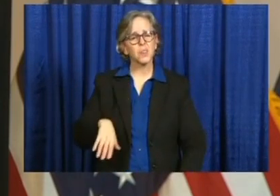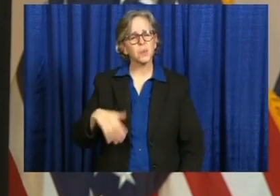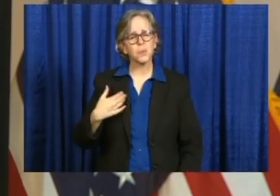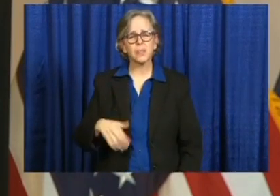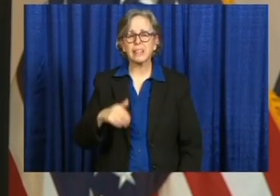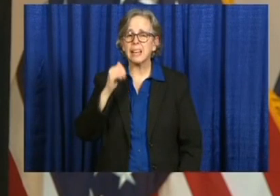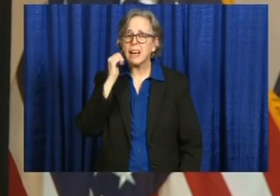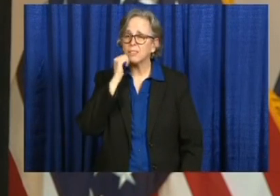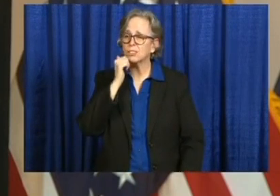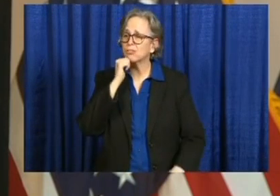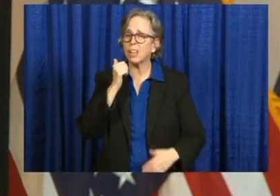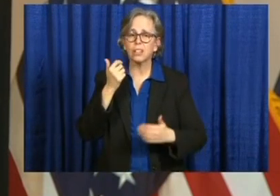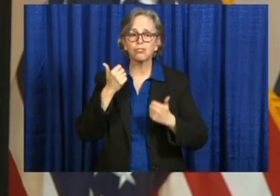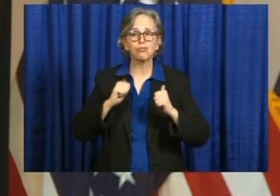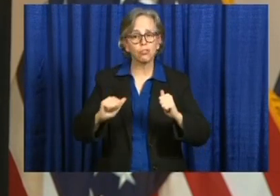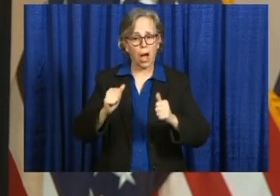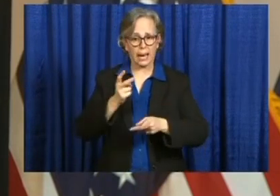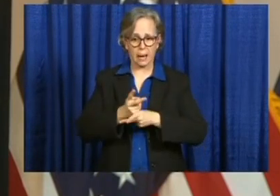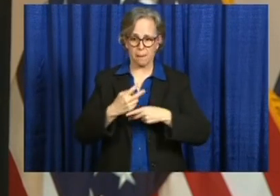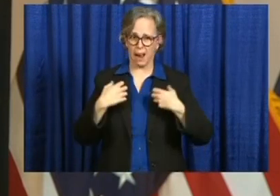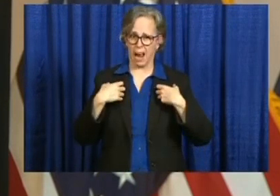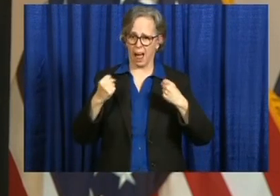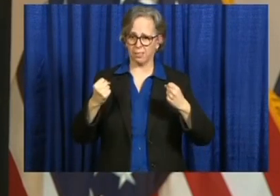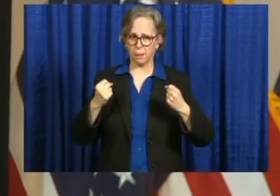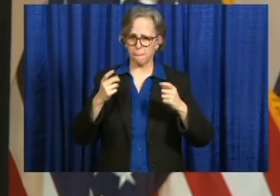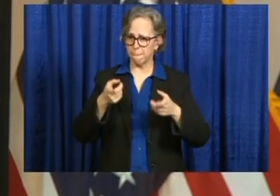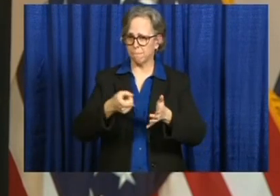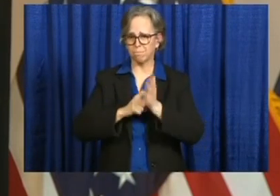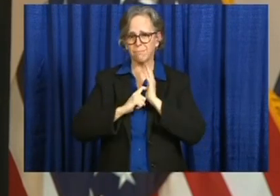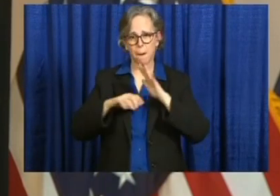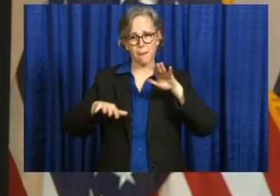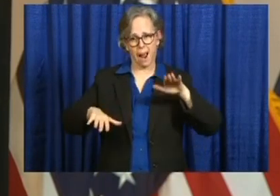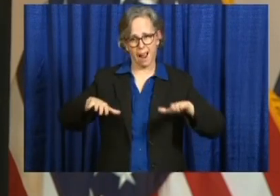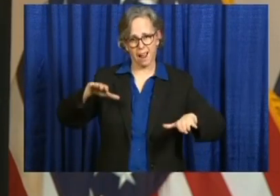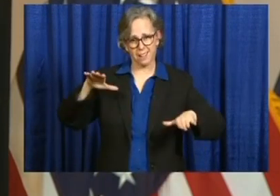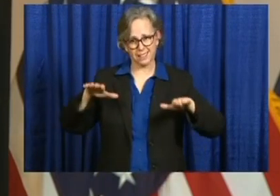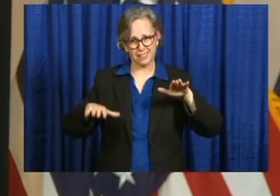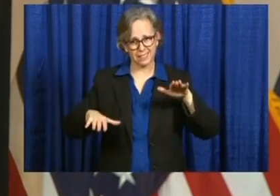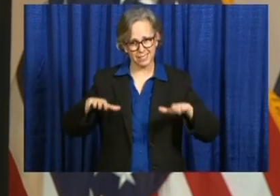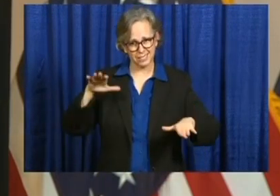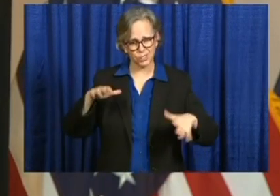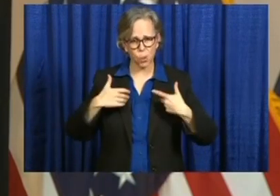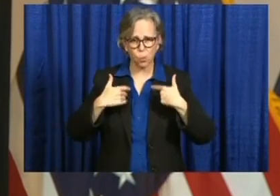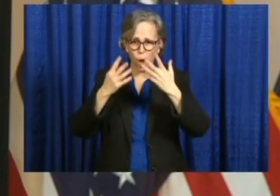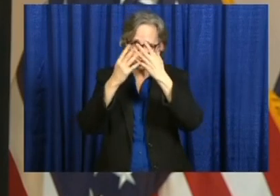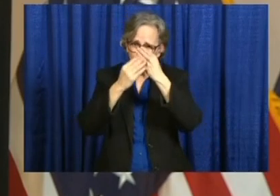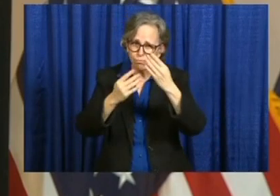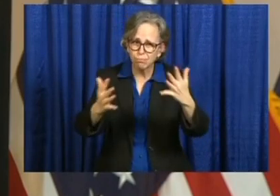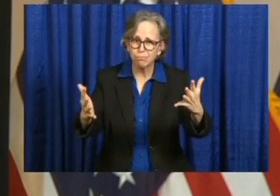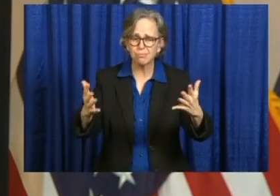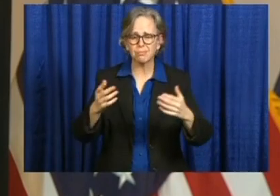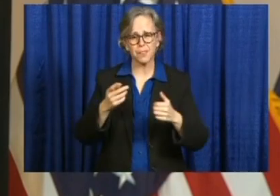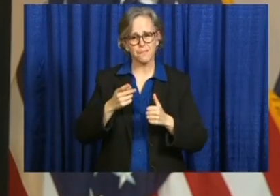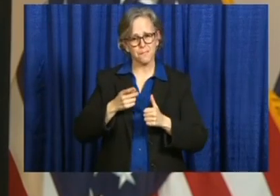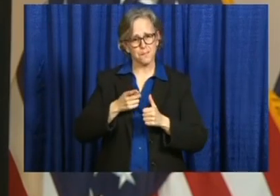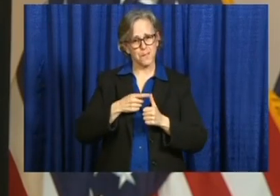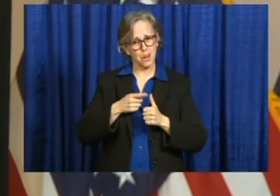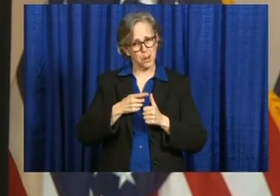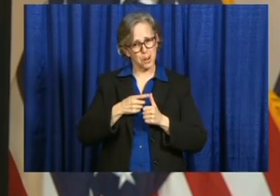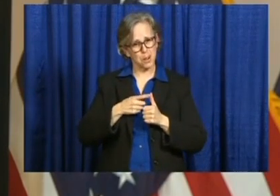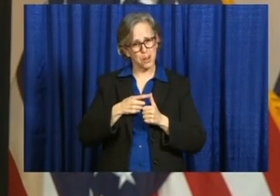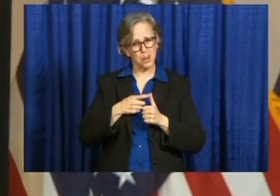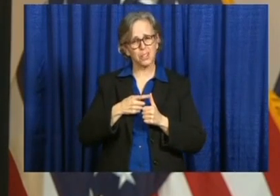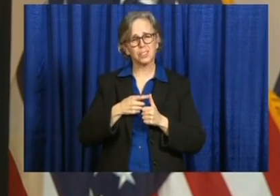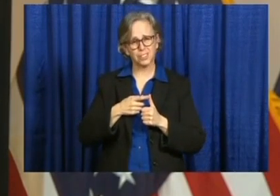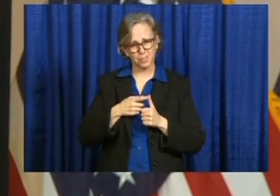for all Ohioans to learn from this wisdom. The first thing that we think about is